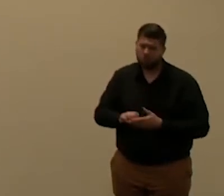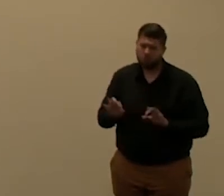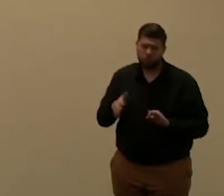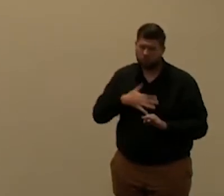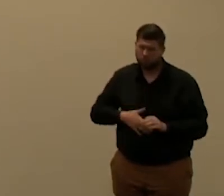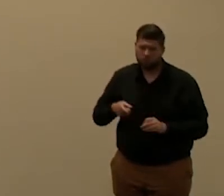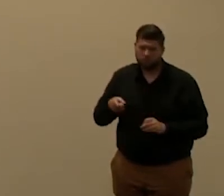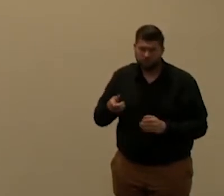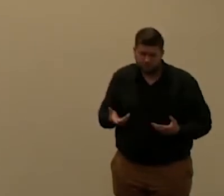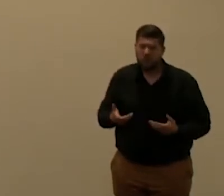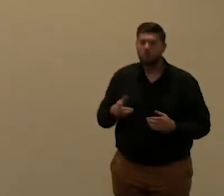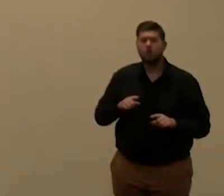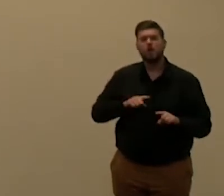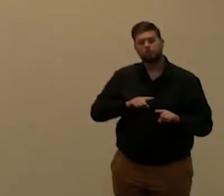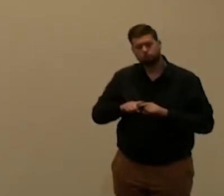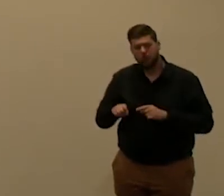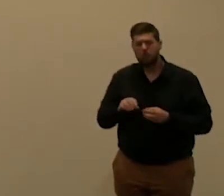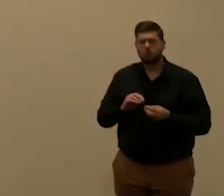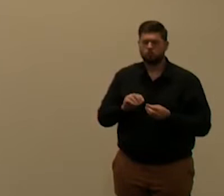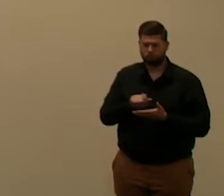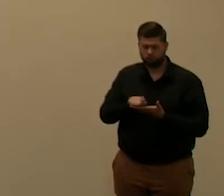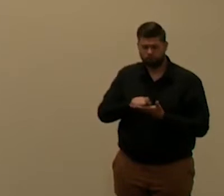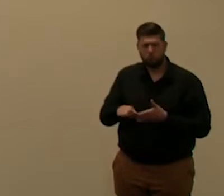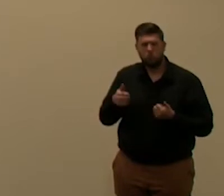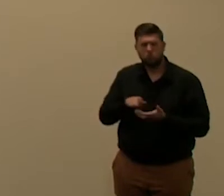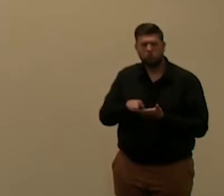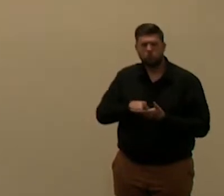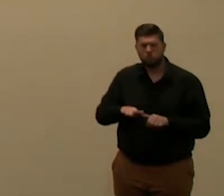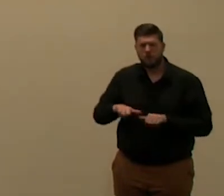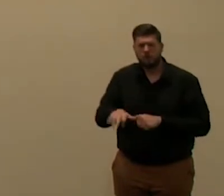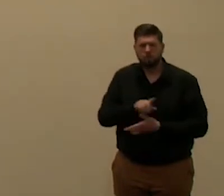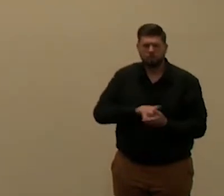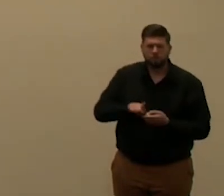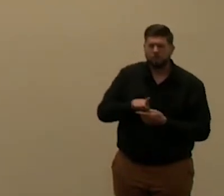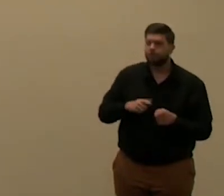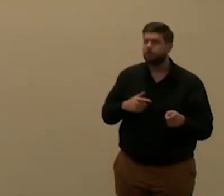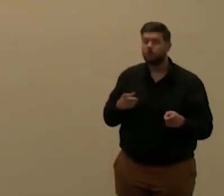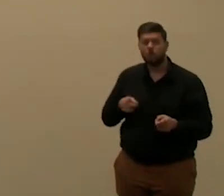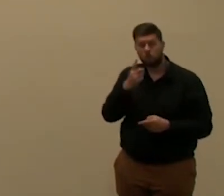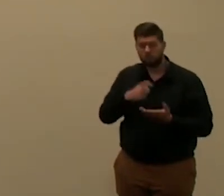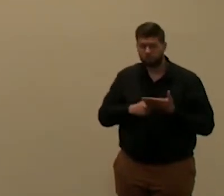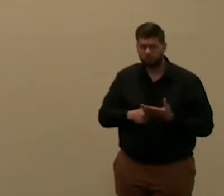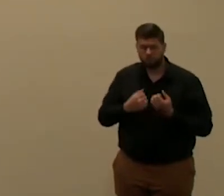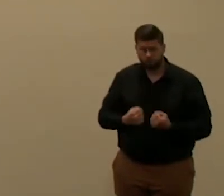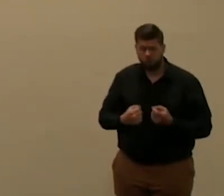please, please try to make some good meeting notes afterwards. What I really recommend to do is